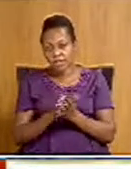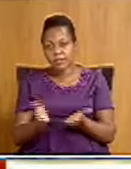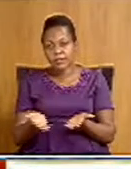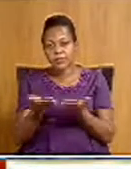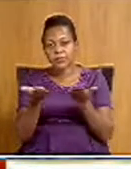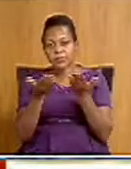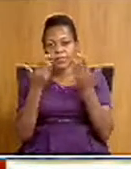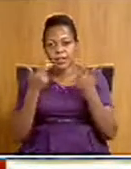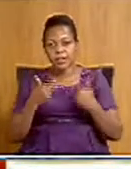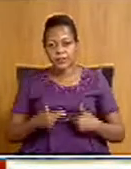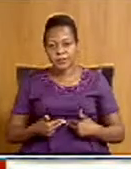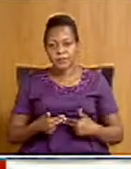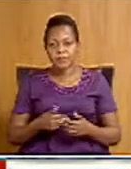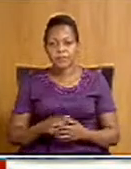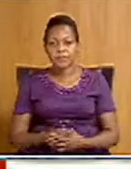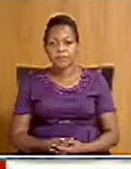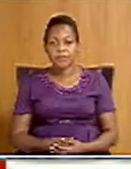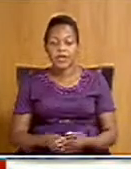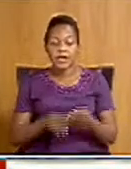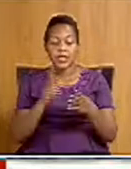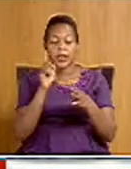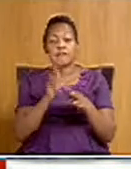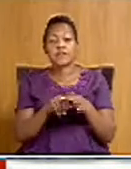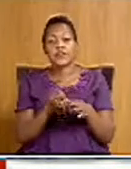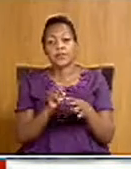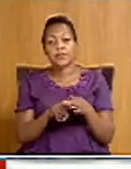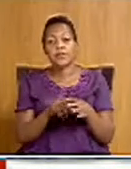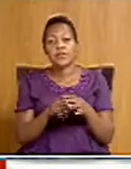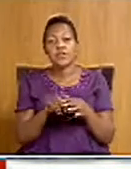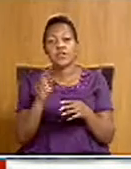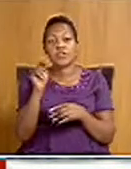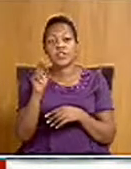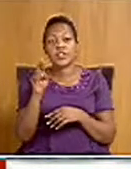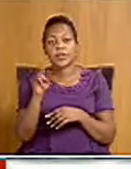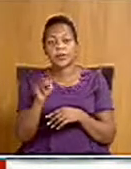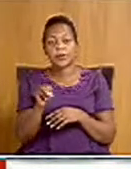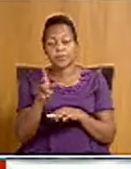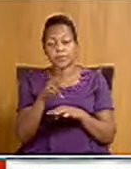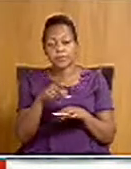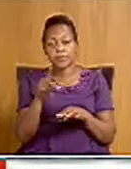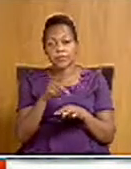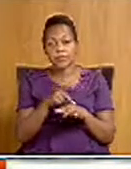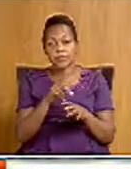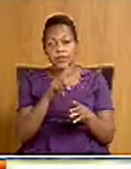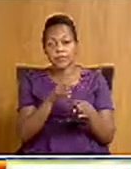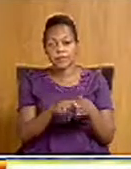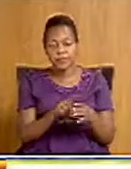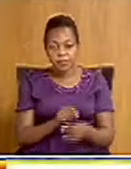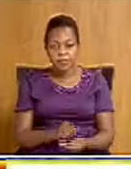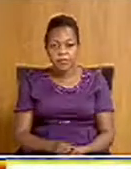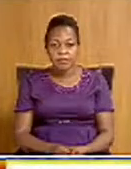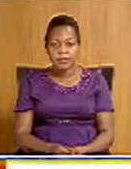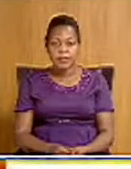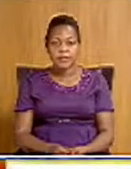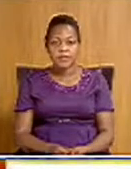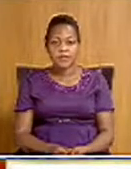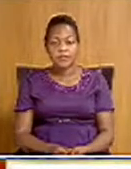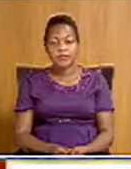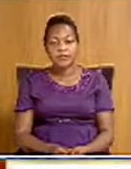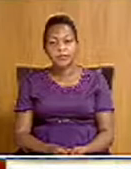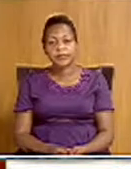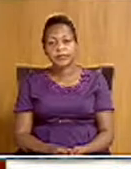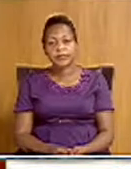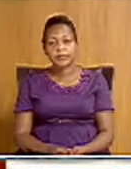health. The 4th principle of the of NRM's diagnosis and